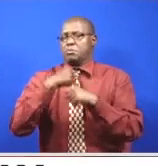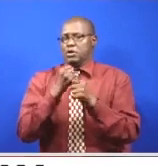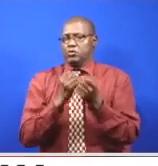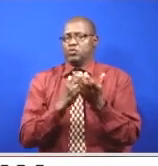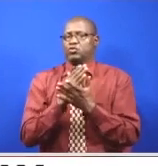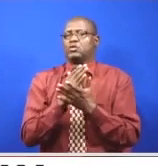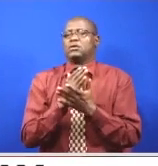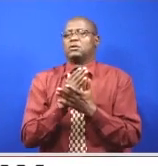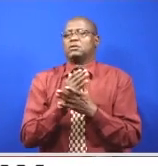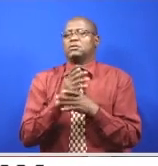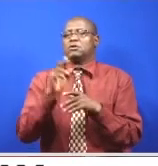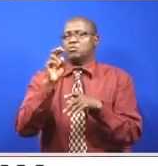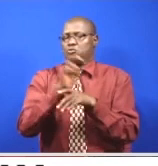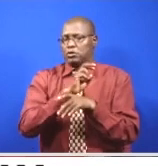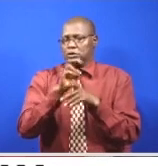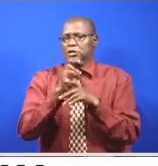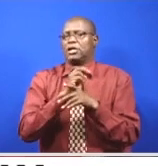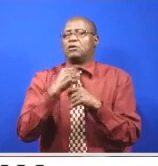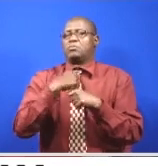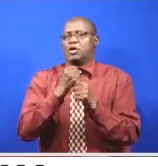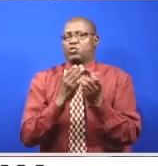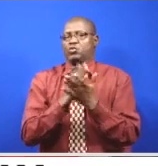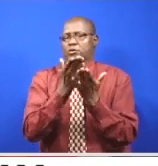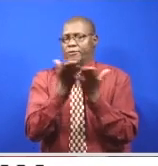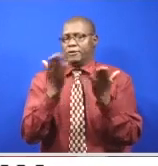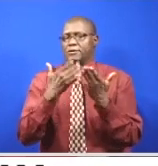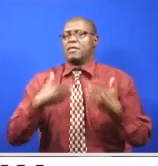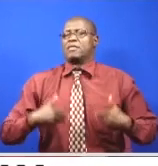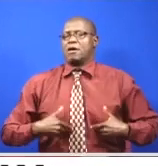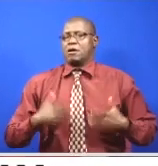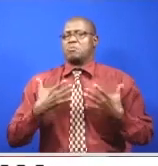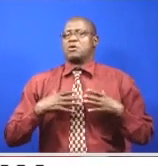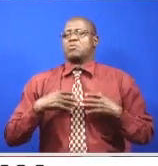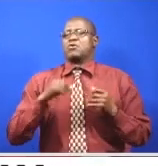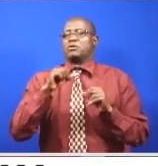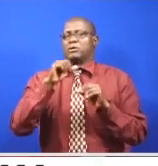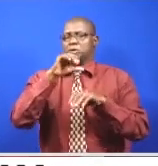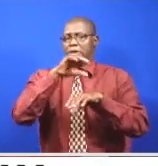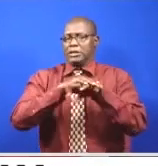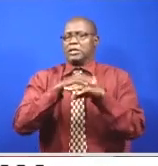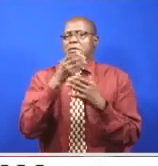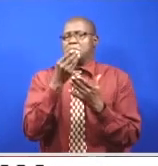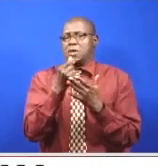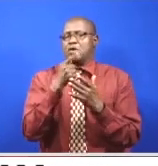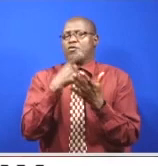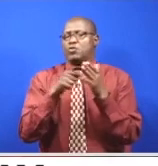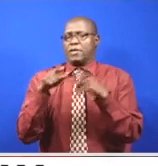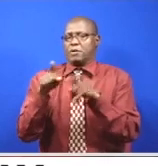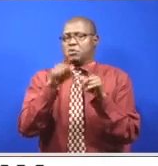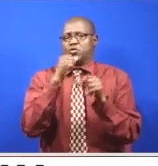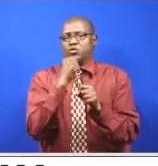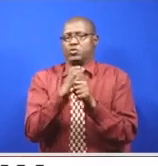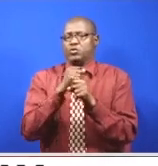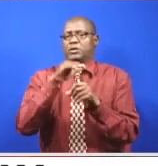the monetization that will ensure that these young people get royalties and money for what they are doing in